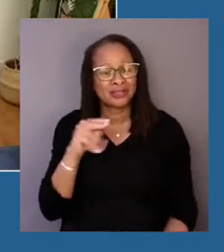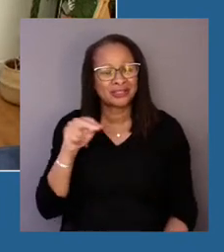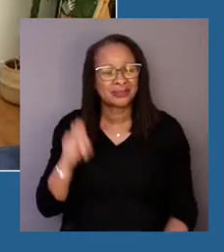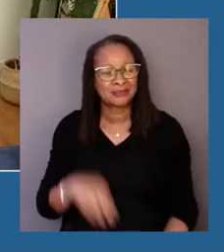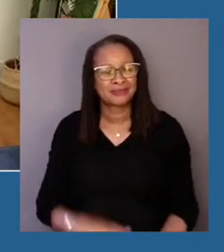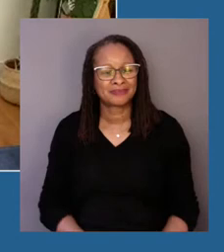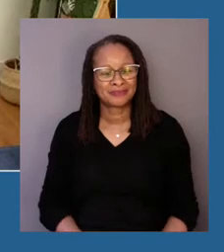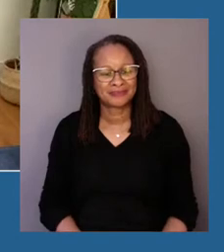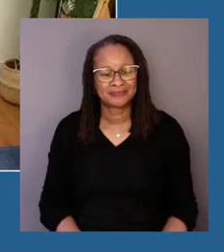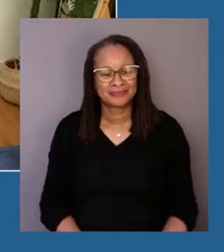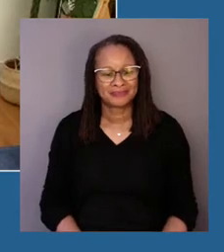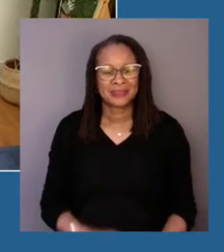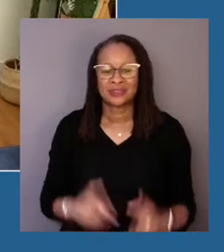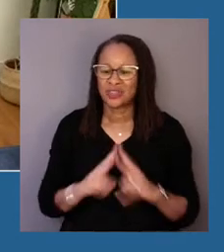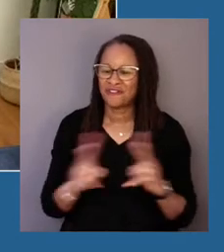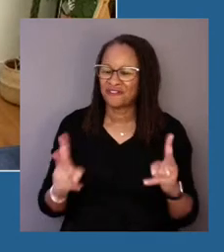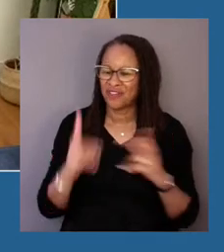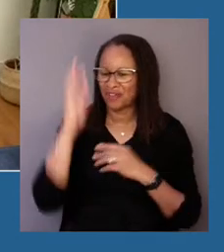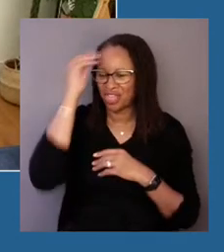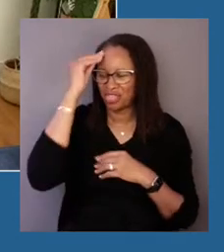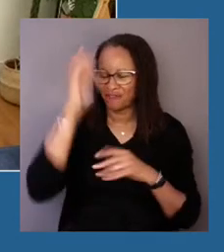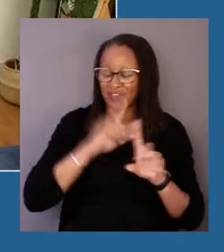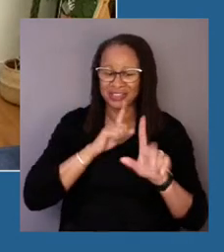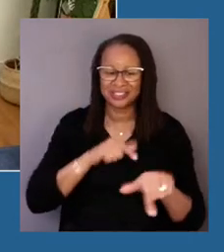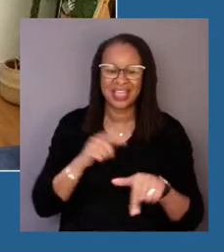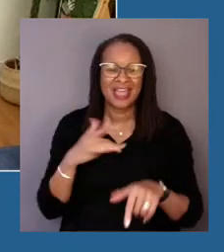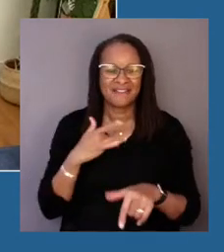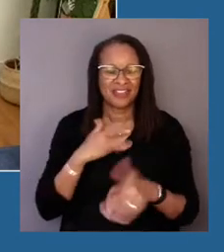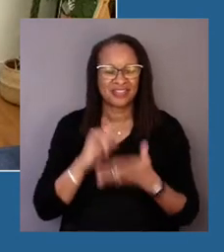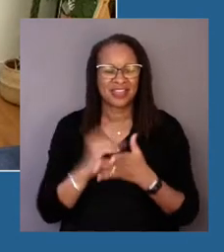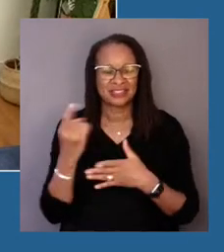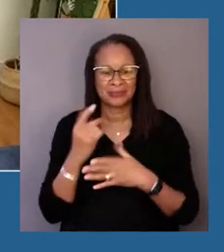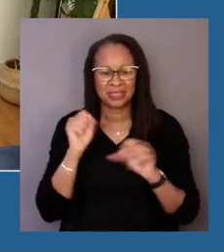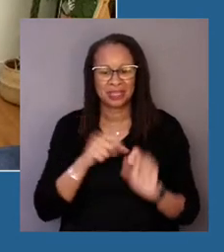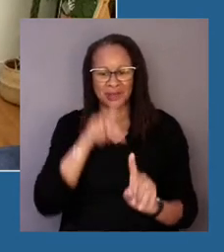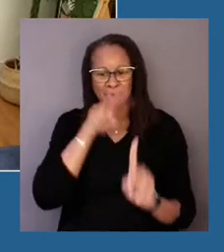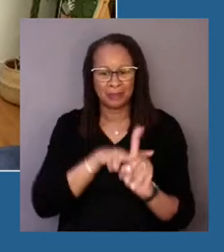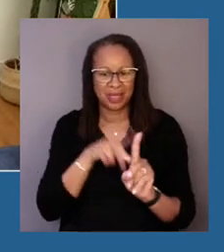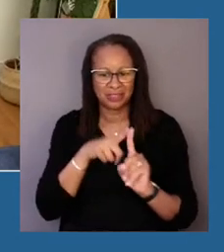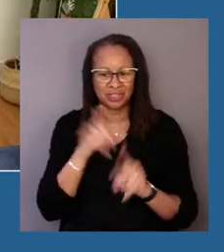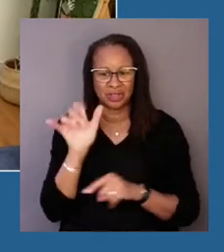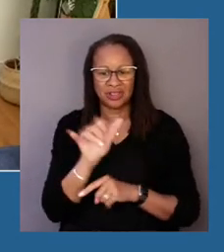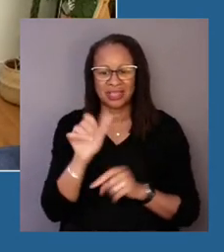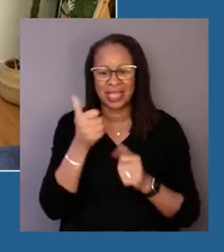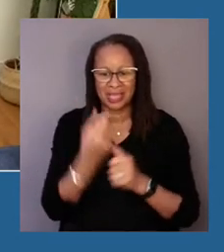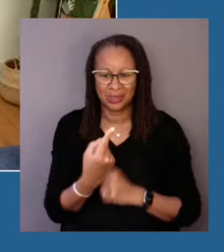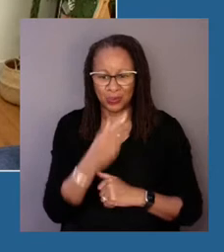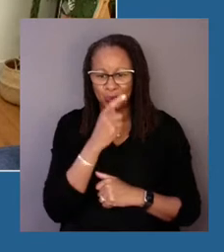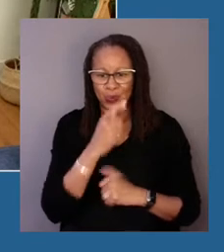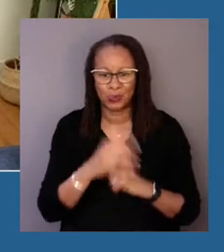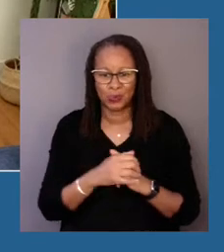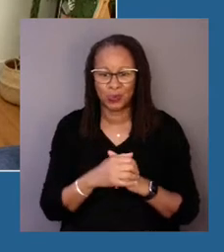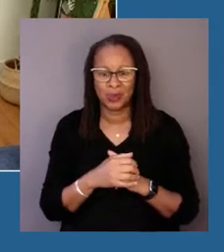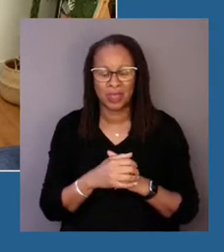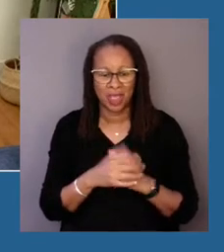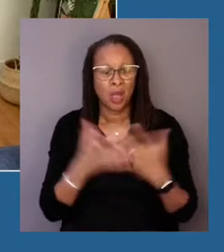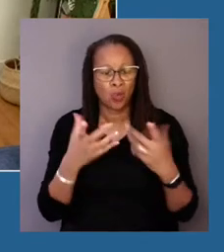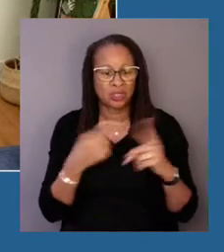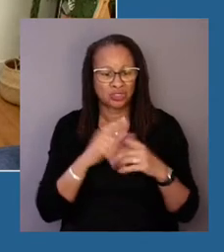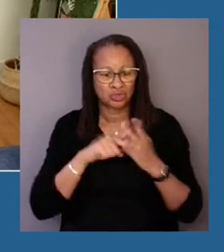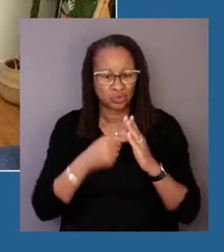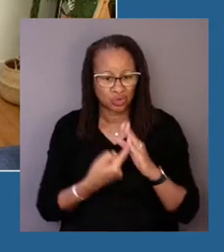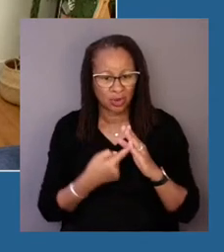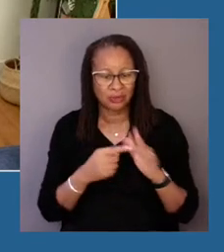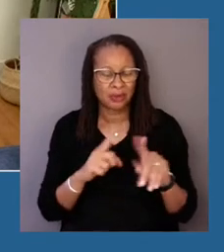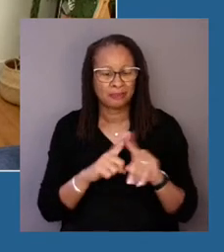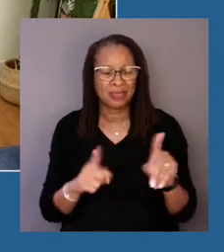was a really thoughtful answer. And I feel like that's definitely something that can apply to, like, you know, really anyone who, like, you know, wants to start, but, you know, they just